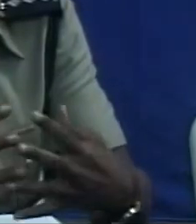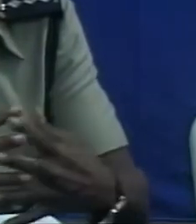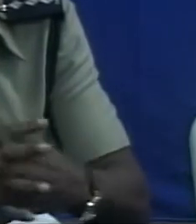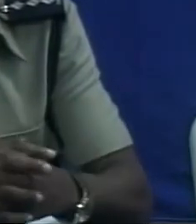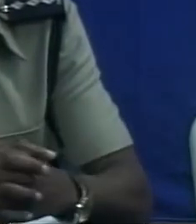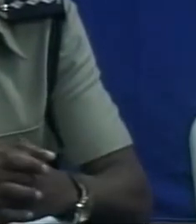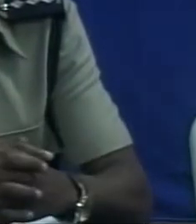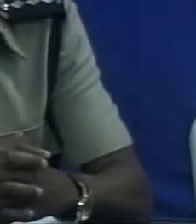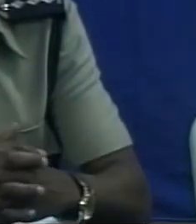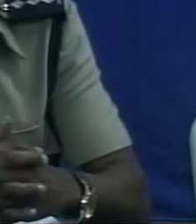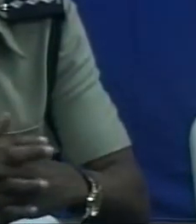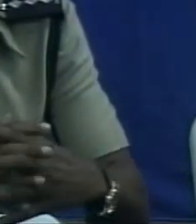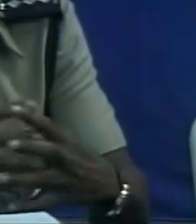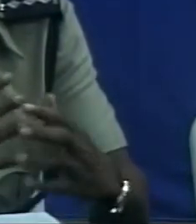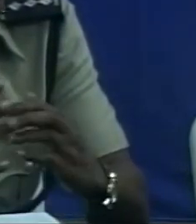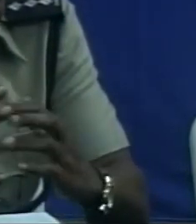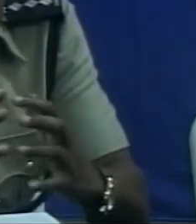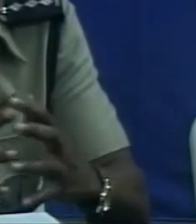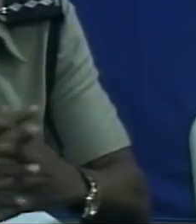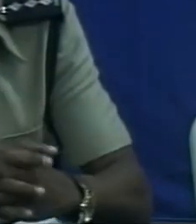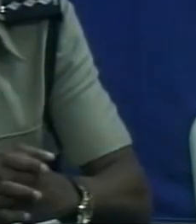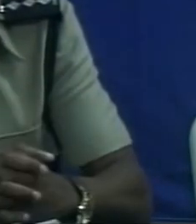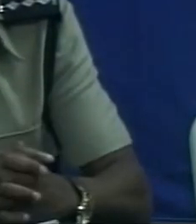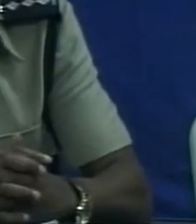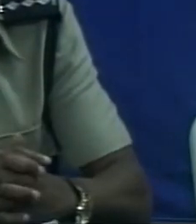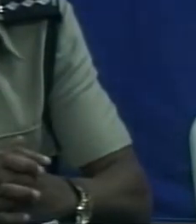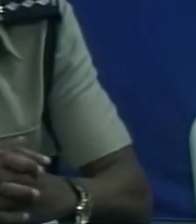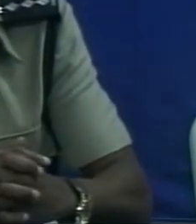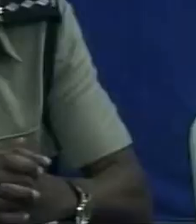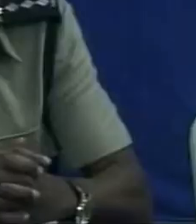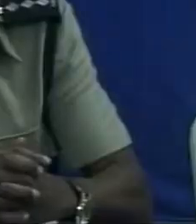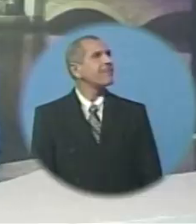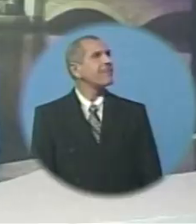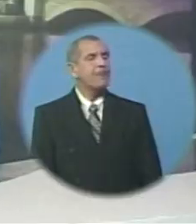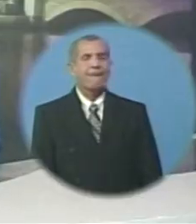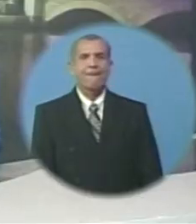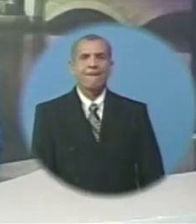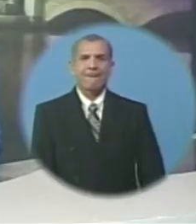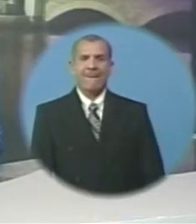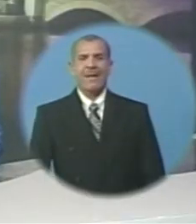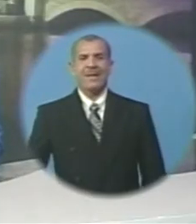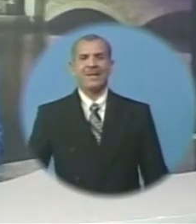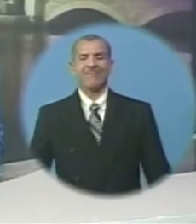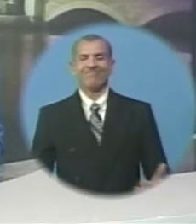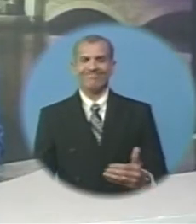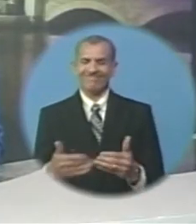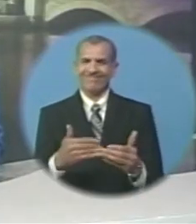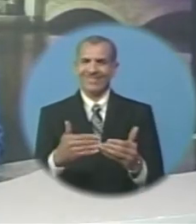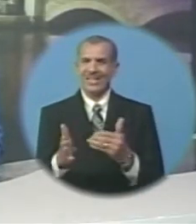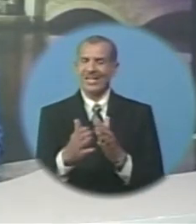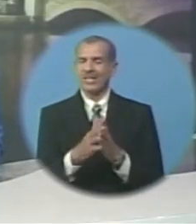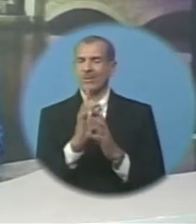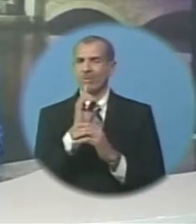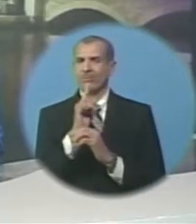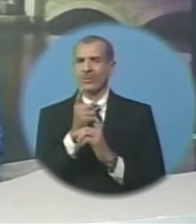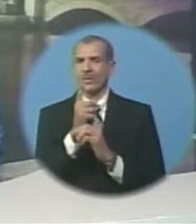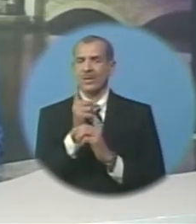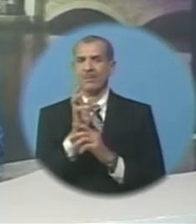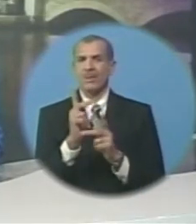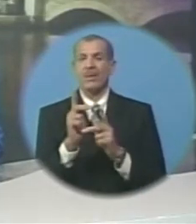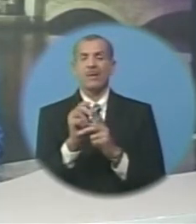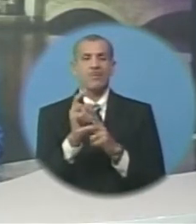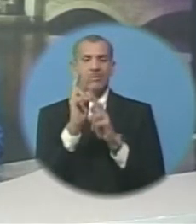So far for the year, we had this quite a significant drop. Now, despite this, he cautioned the traveling public to